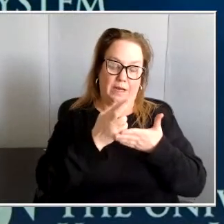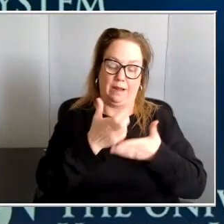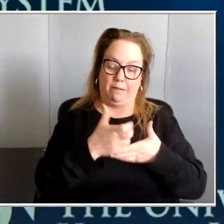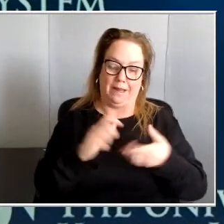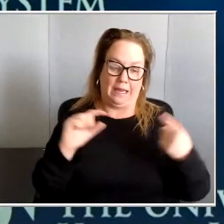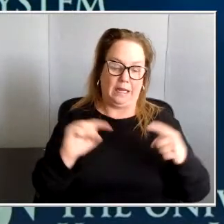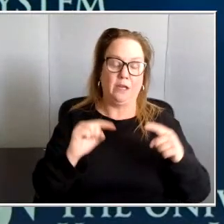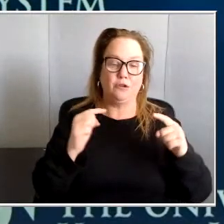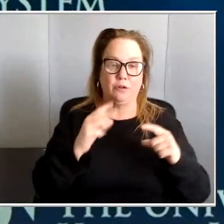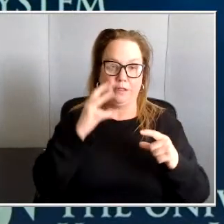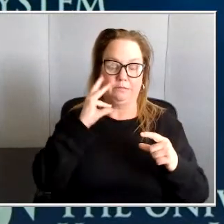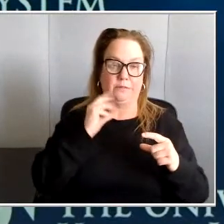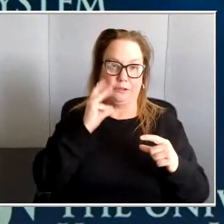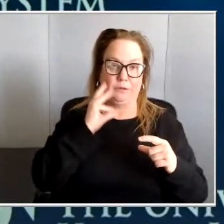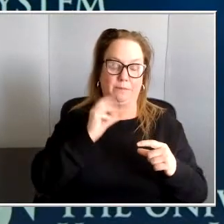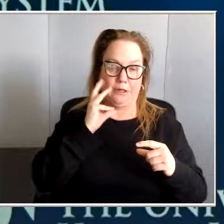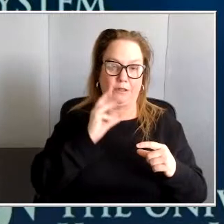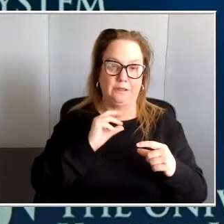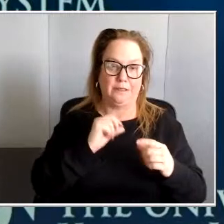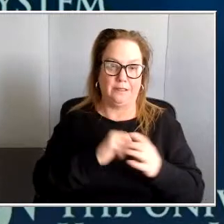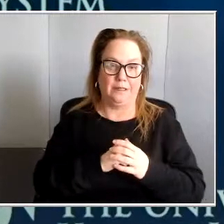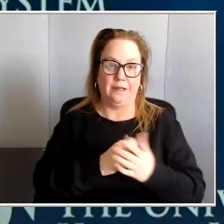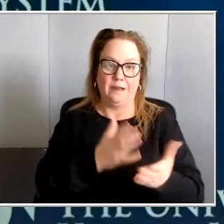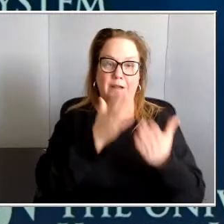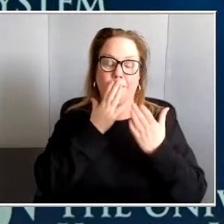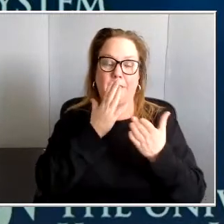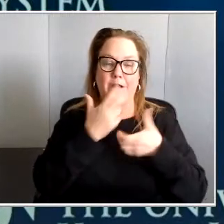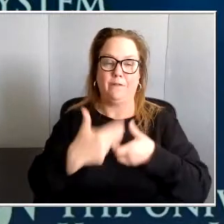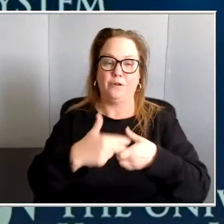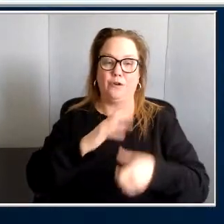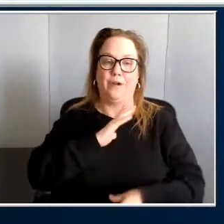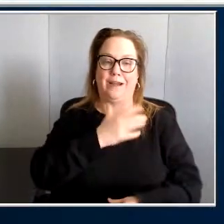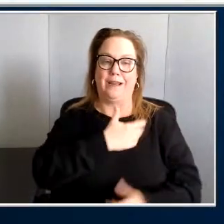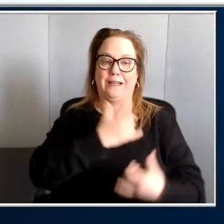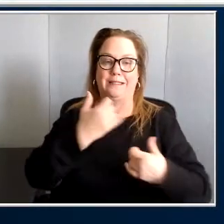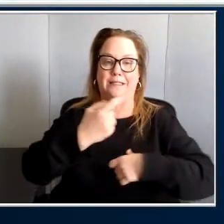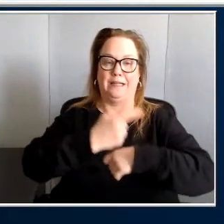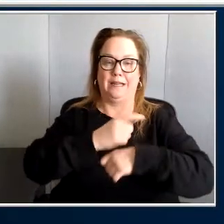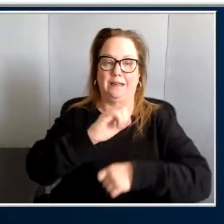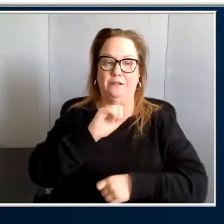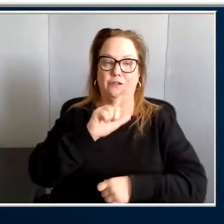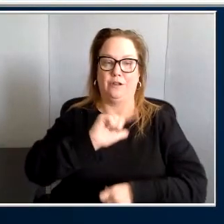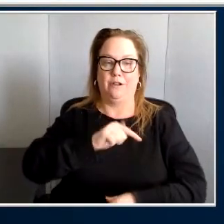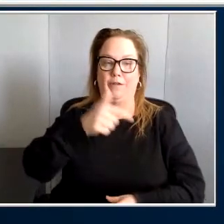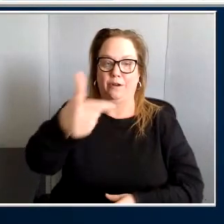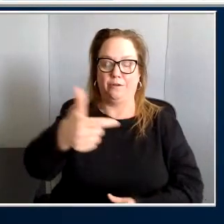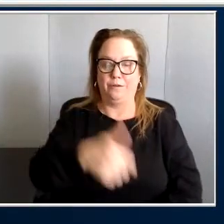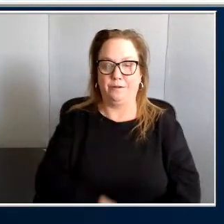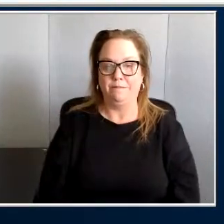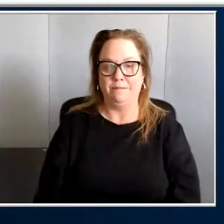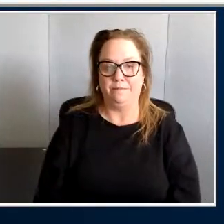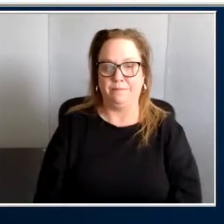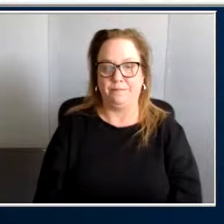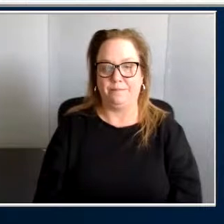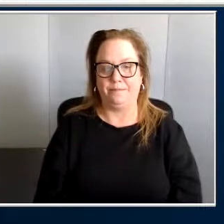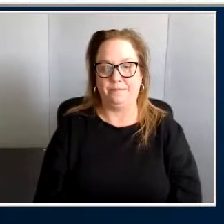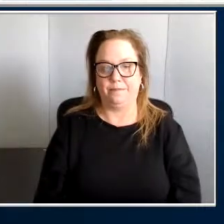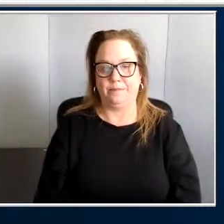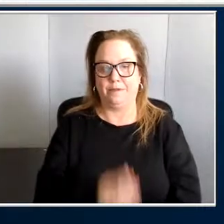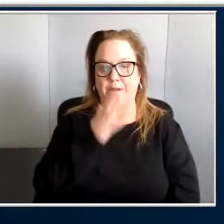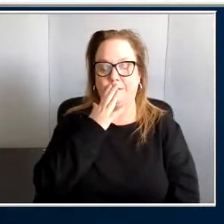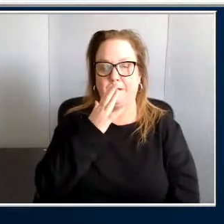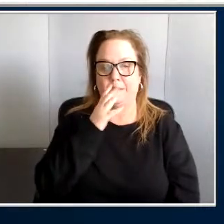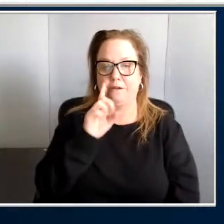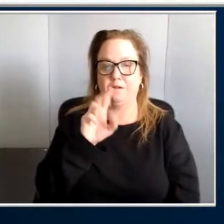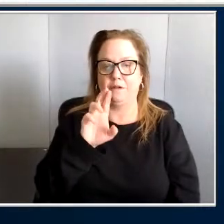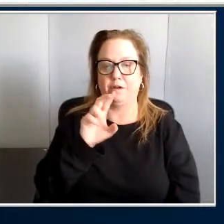may sustain. So otherwise, thank you for being with us today. Jill, over to you. Yes, thanks to you, Dr.